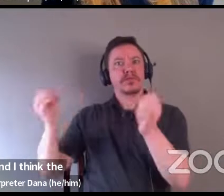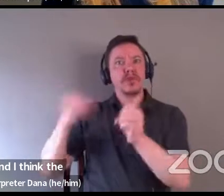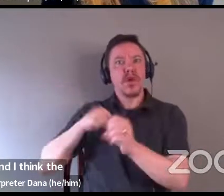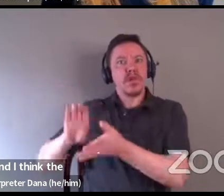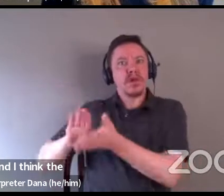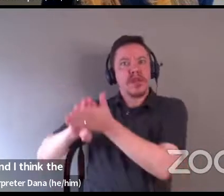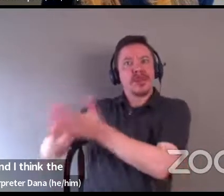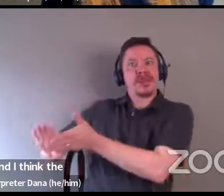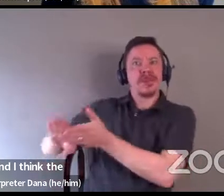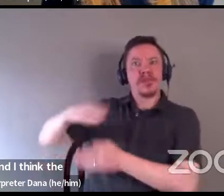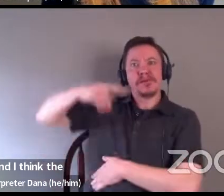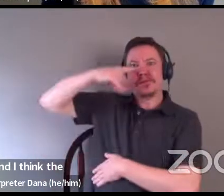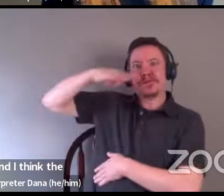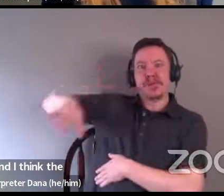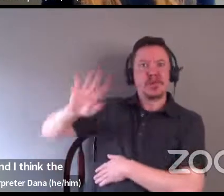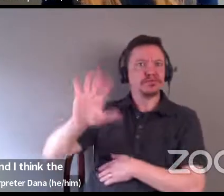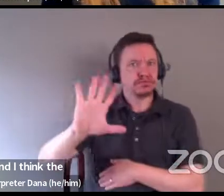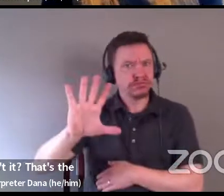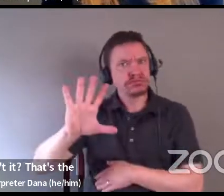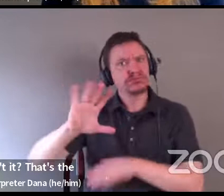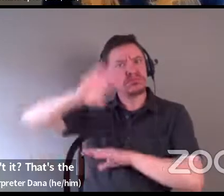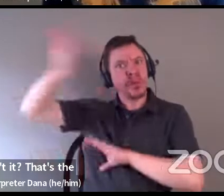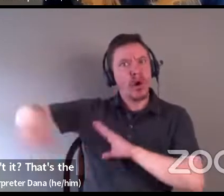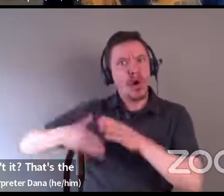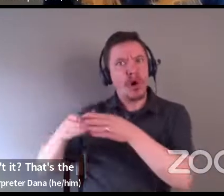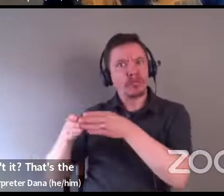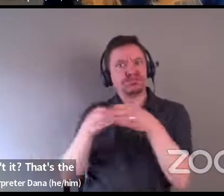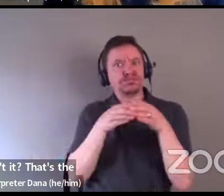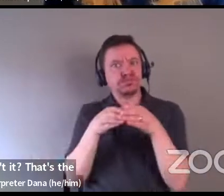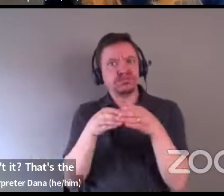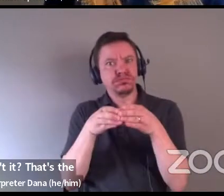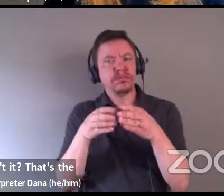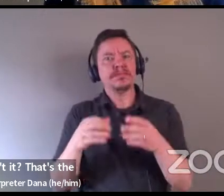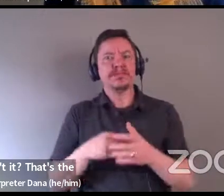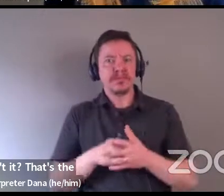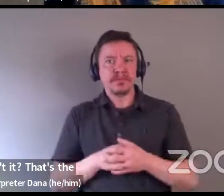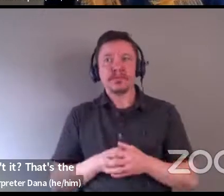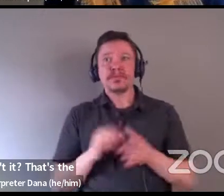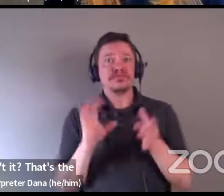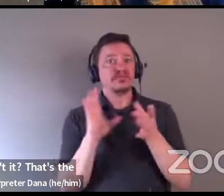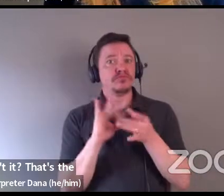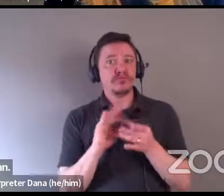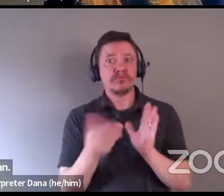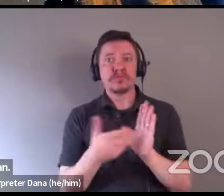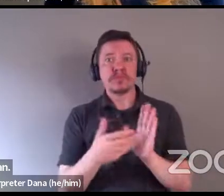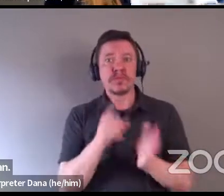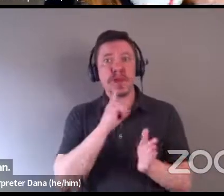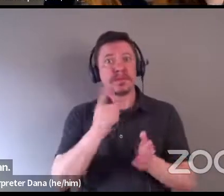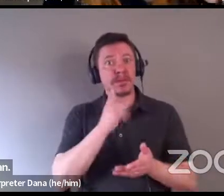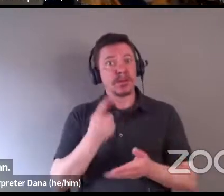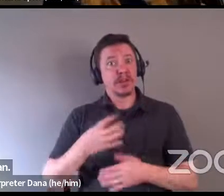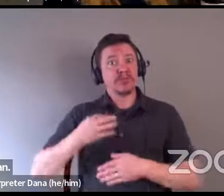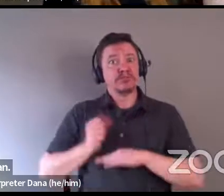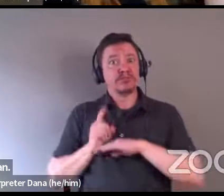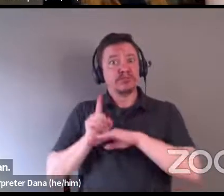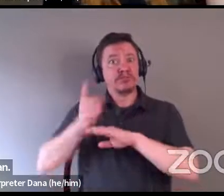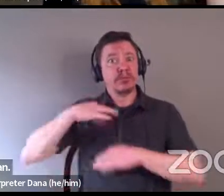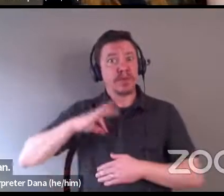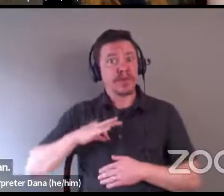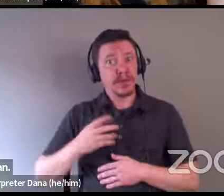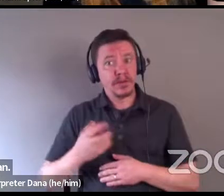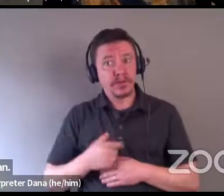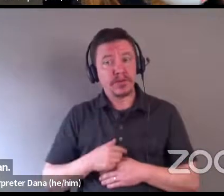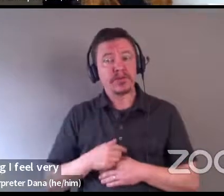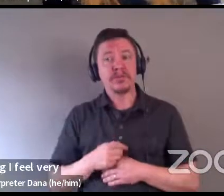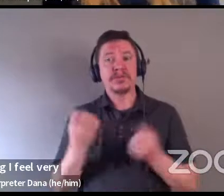of slogan. And I think and that's why I keep saying I feel very privileged, because for a